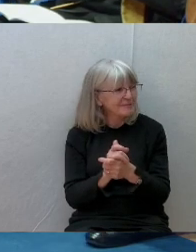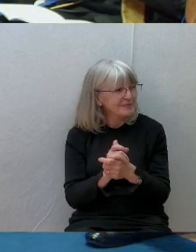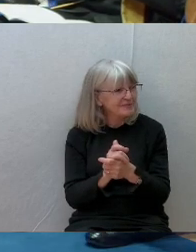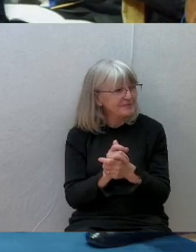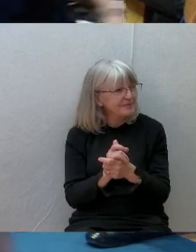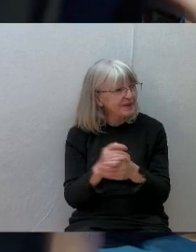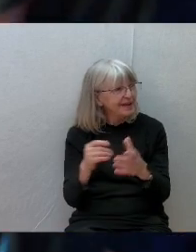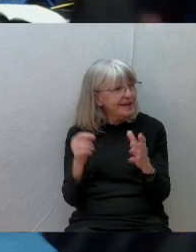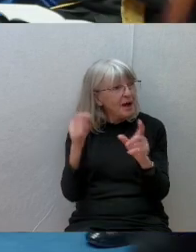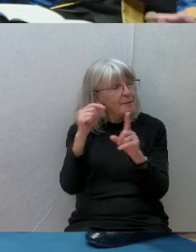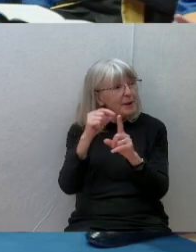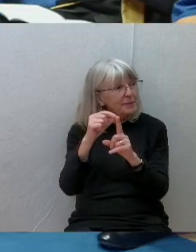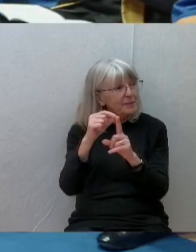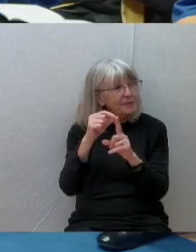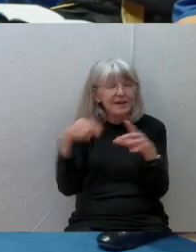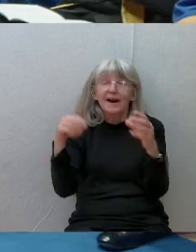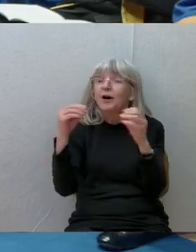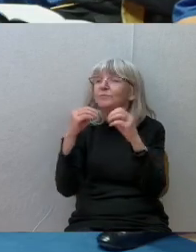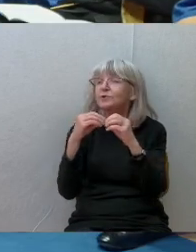Papawi Bunchon Prapun.